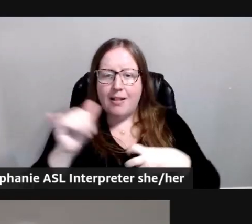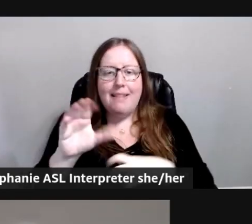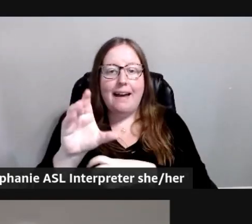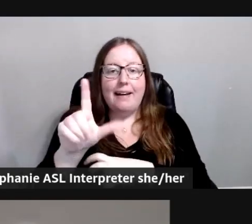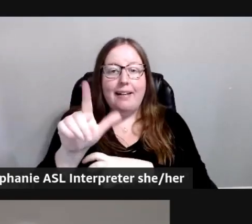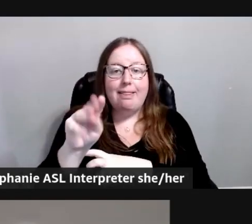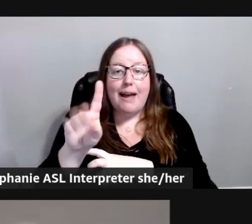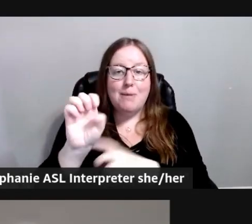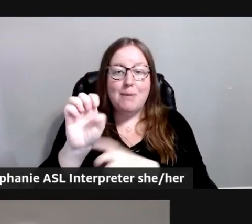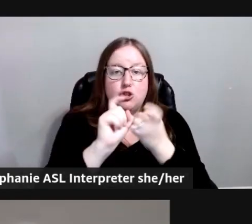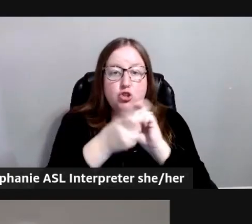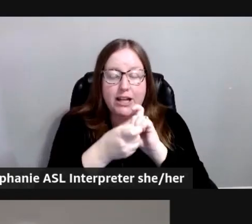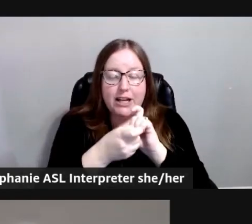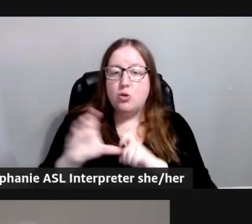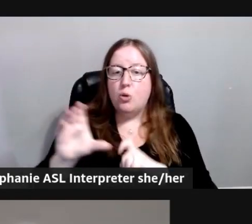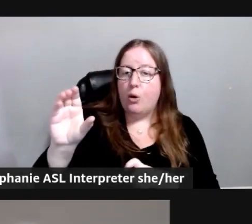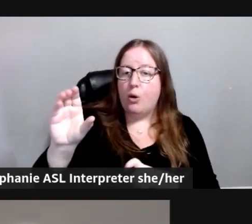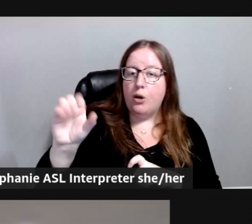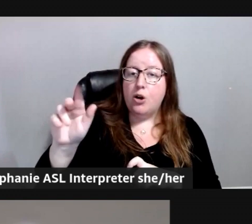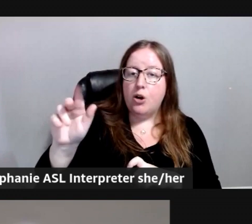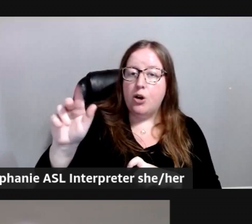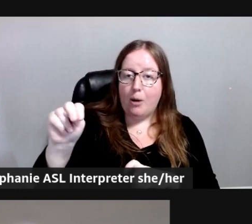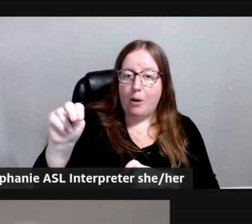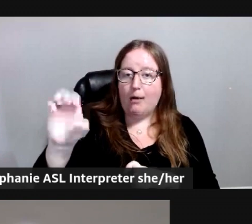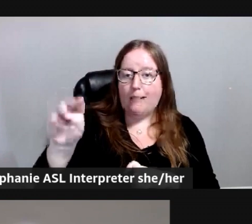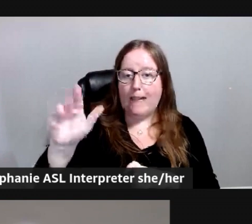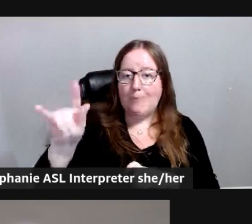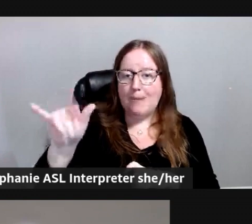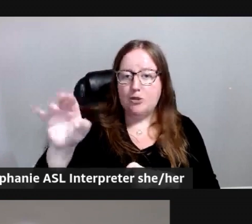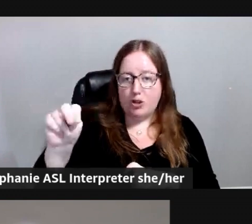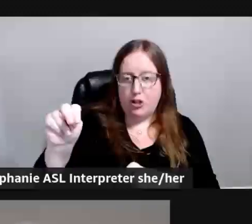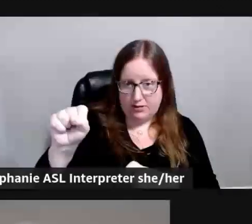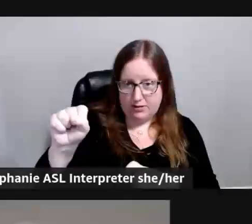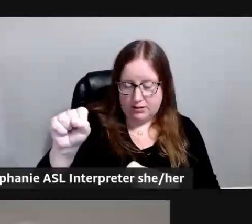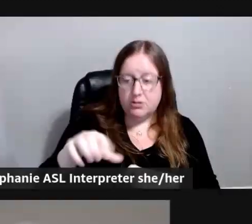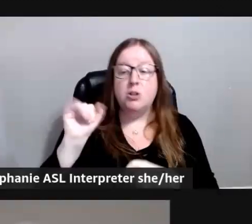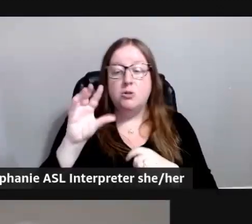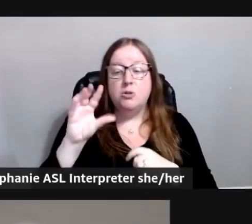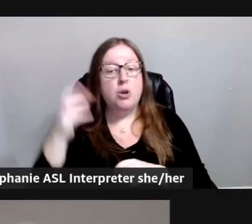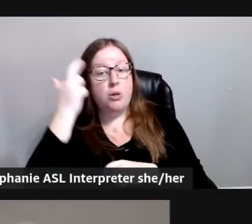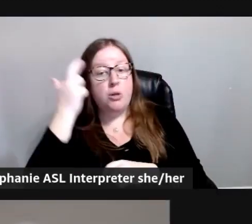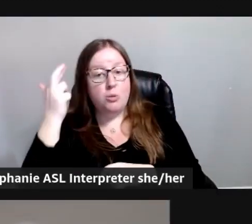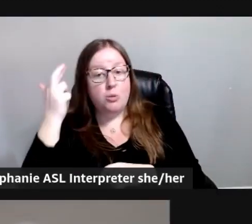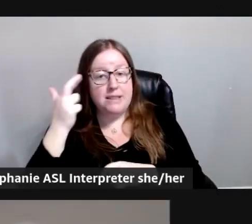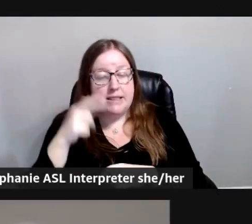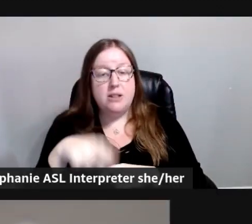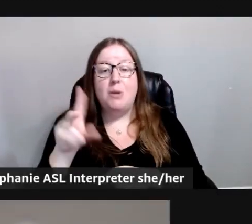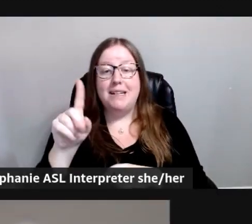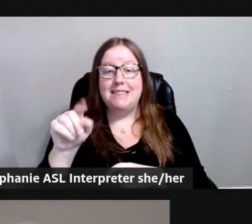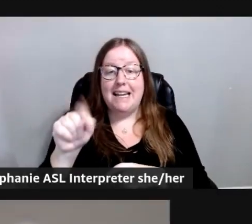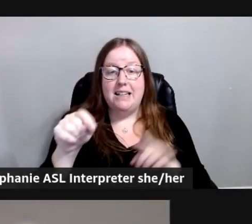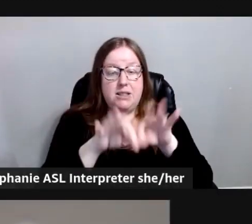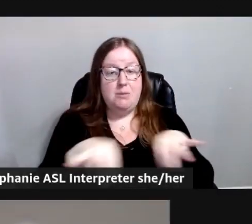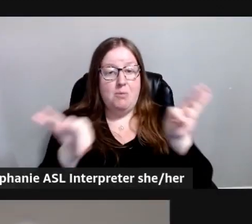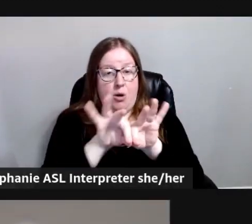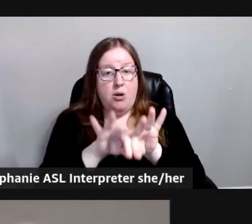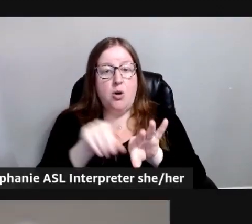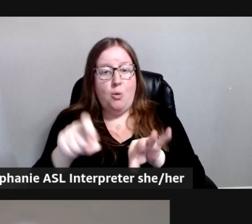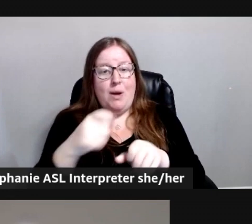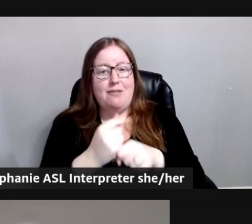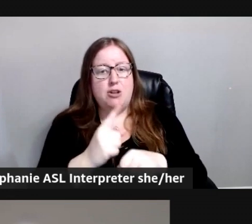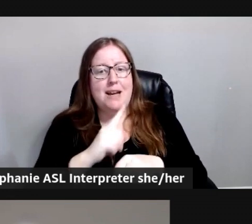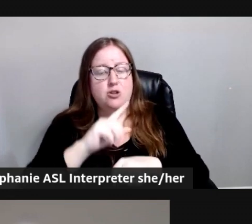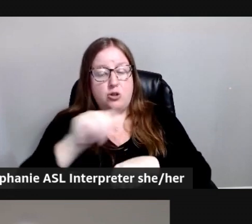change or carbon emission reduction and other initiatives. So the reason that data is important, we need to measure the